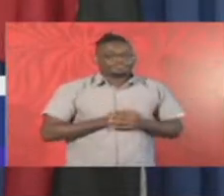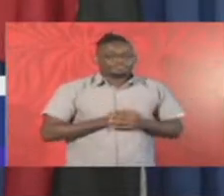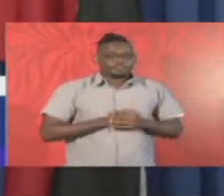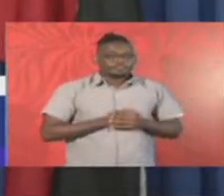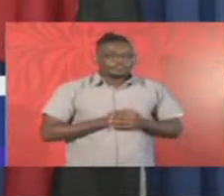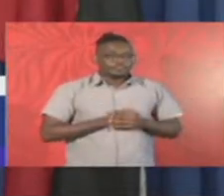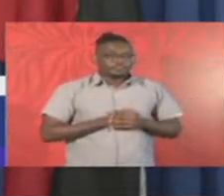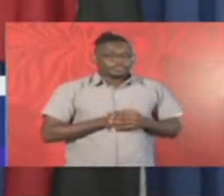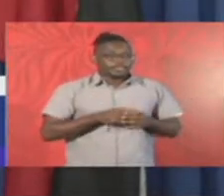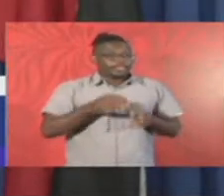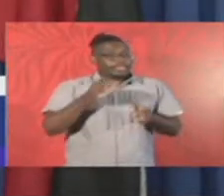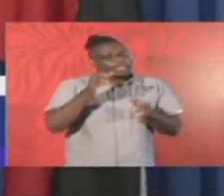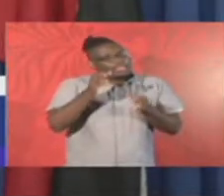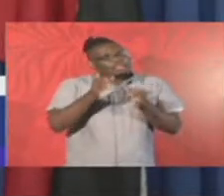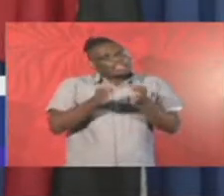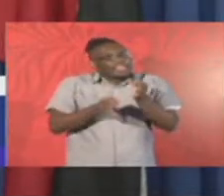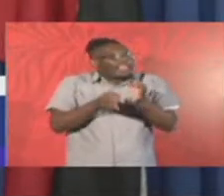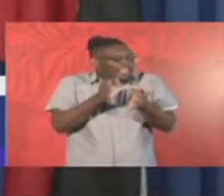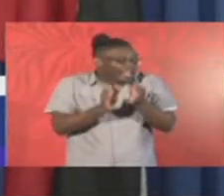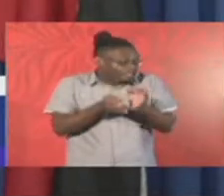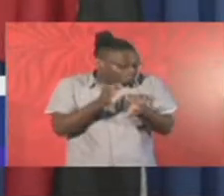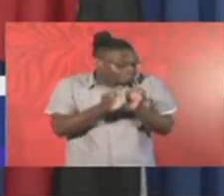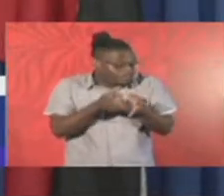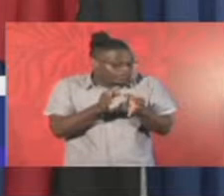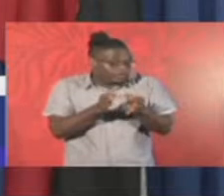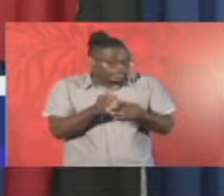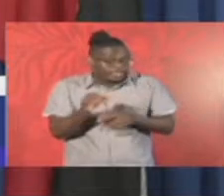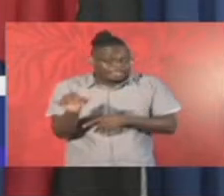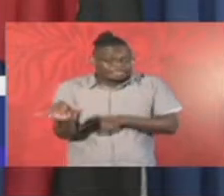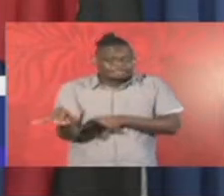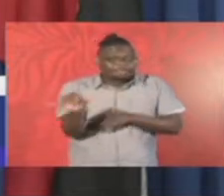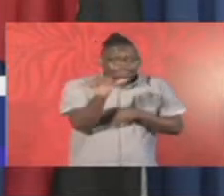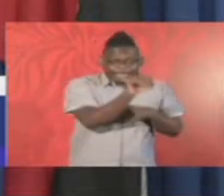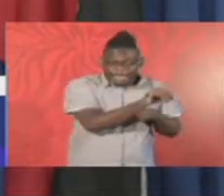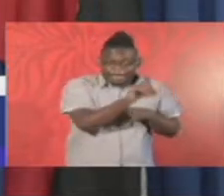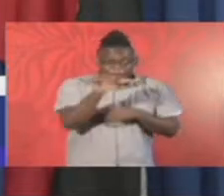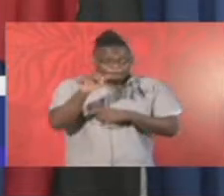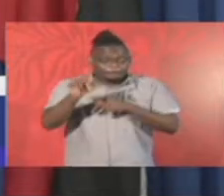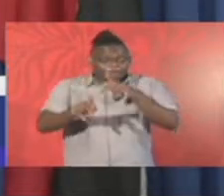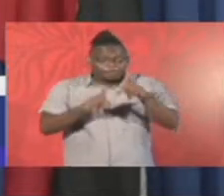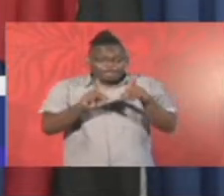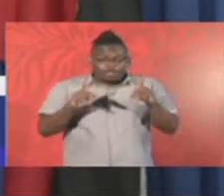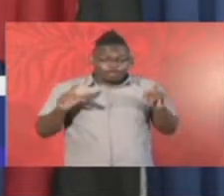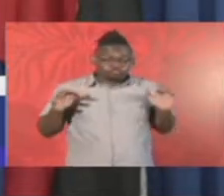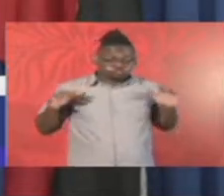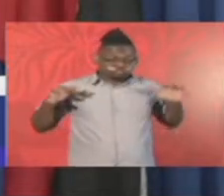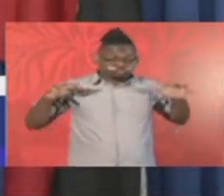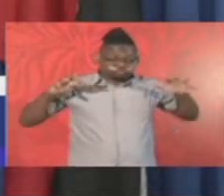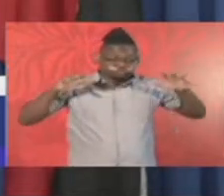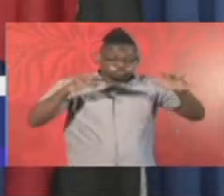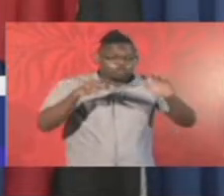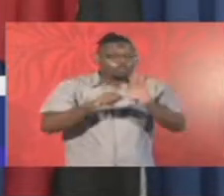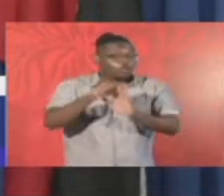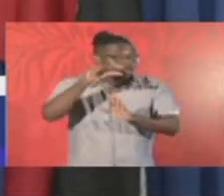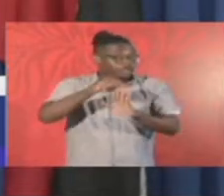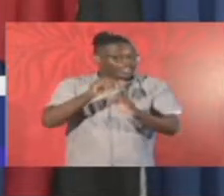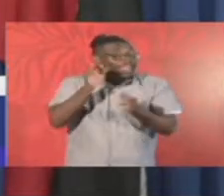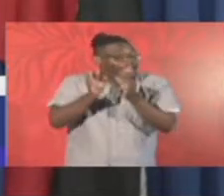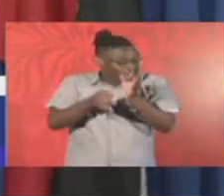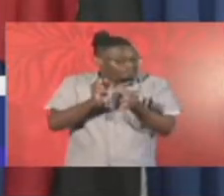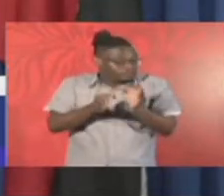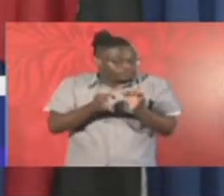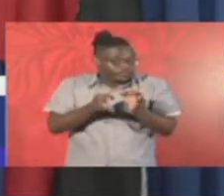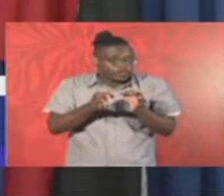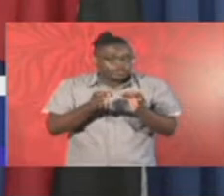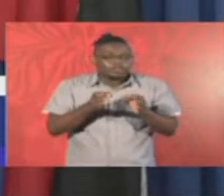of it, had been expressed during August when the vaccines were available,